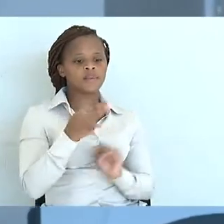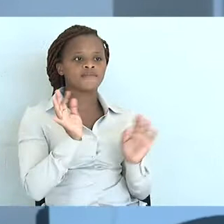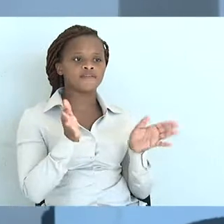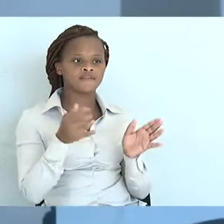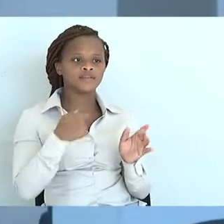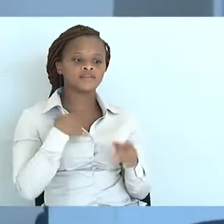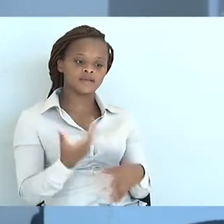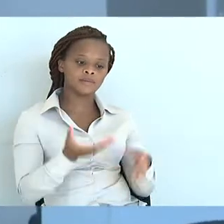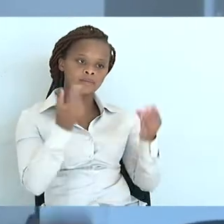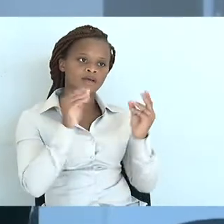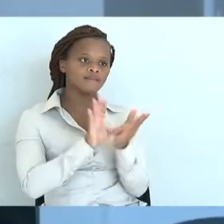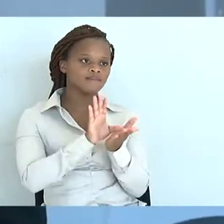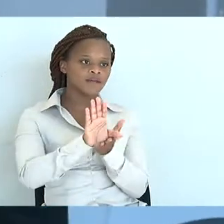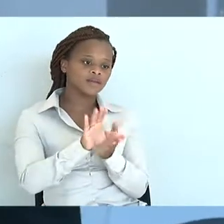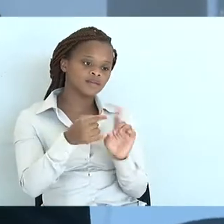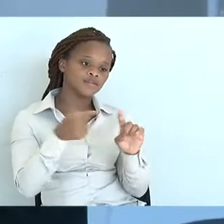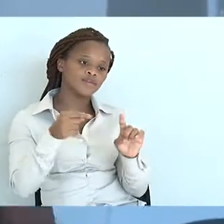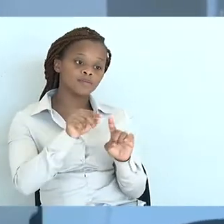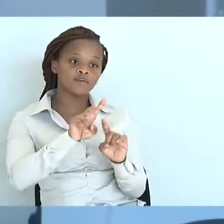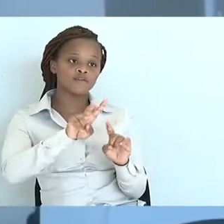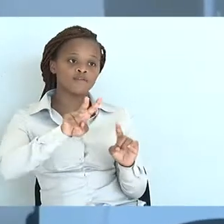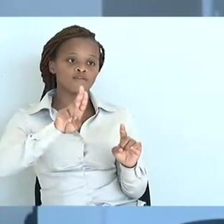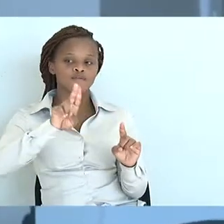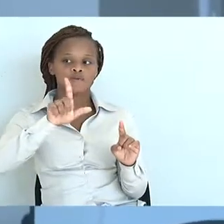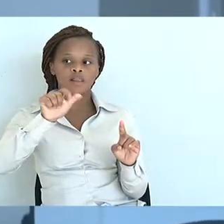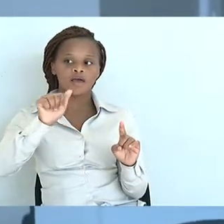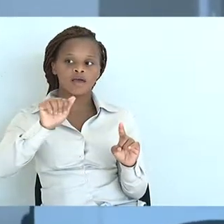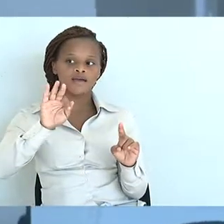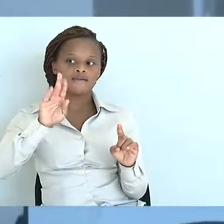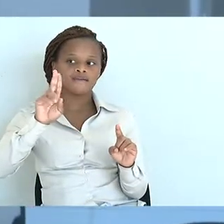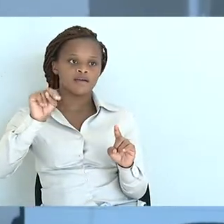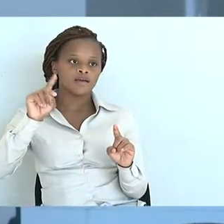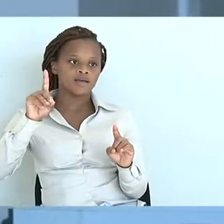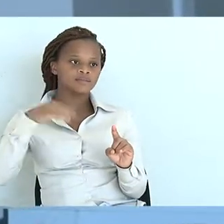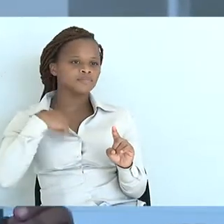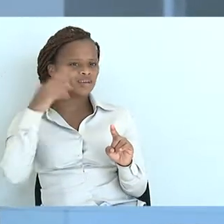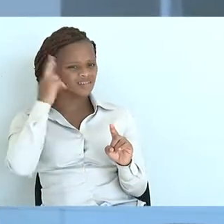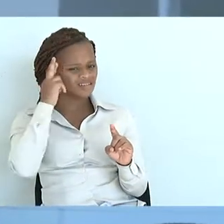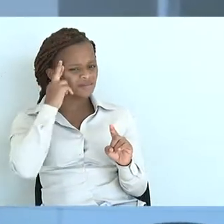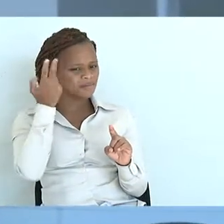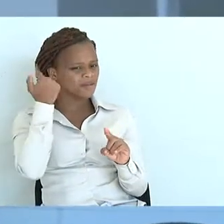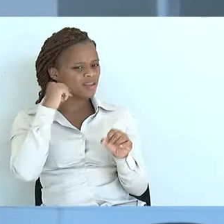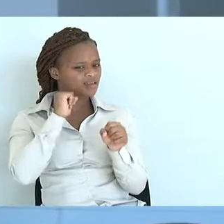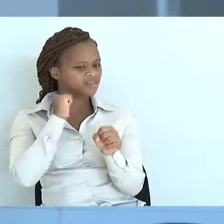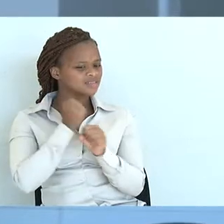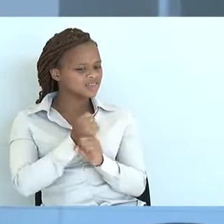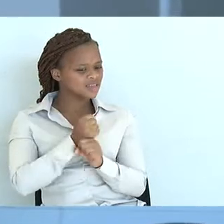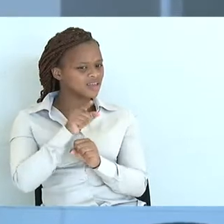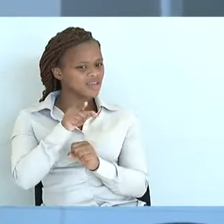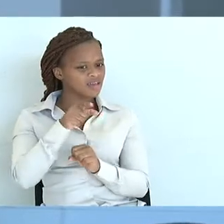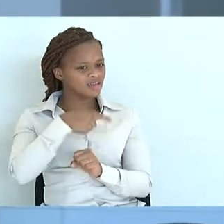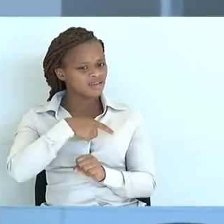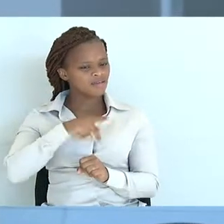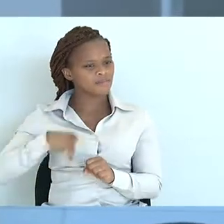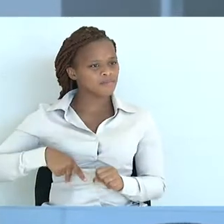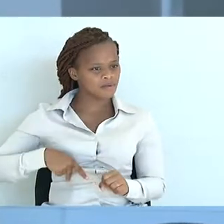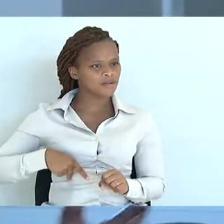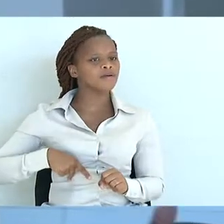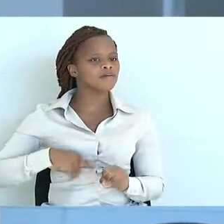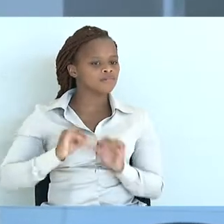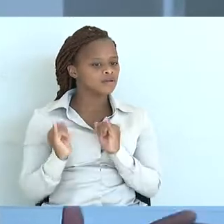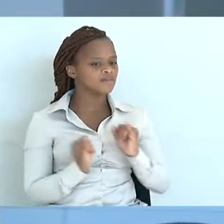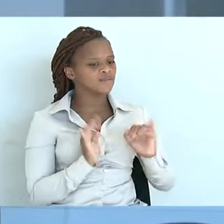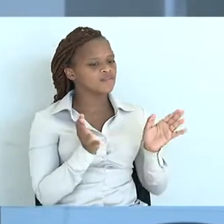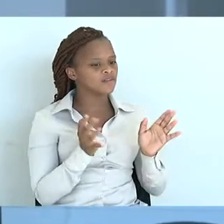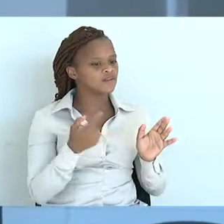Minister Sihlezi-Galala sibizile last year in Bazwan, if I'm not mistaken, and we were one of the beneficiaries, and as we